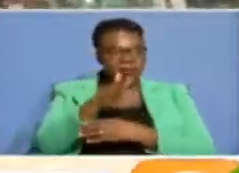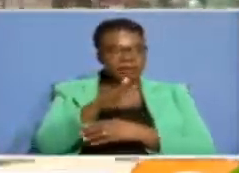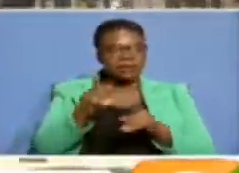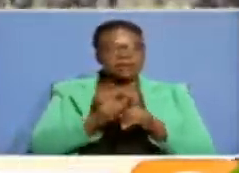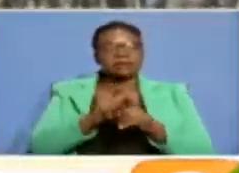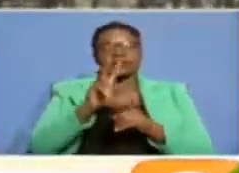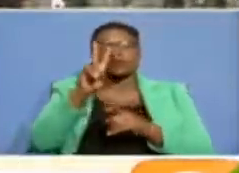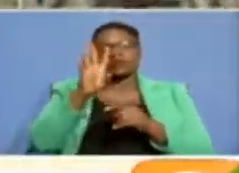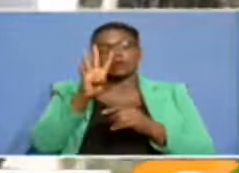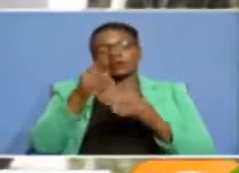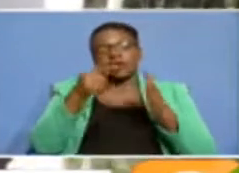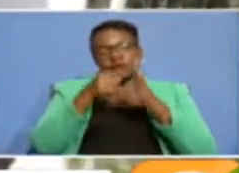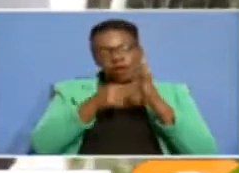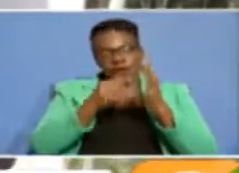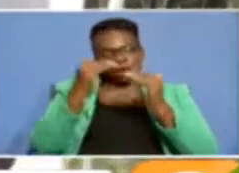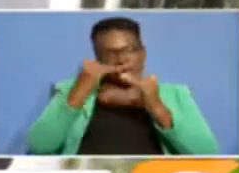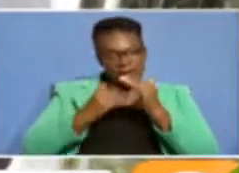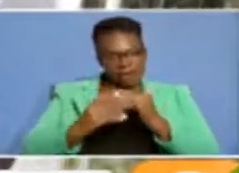leaders.